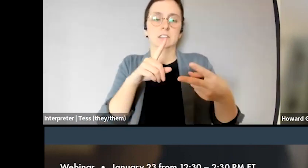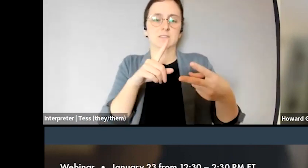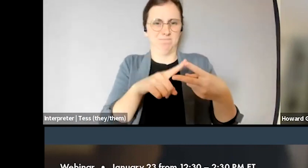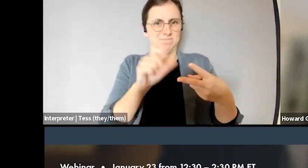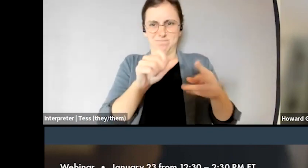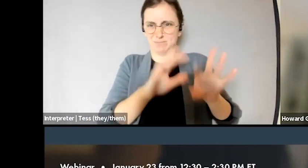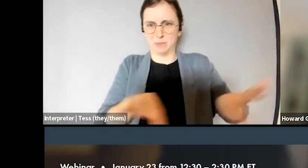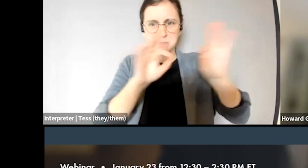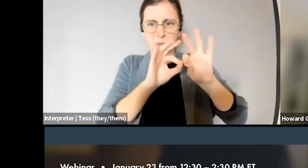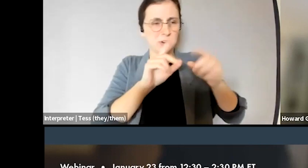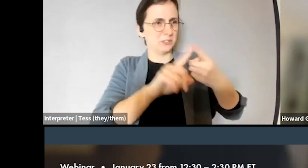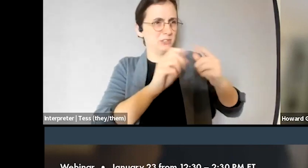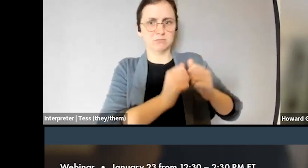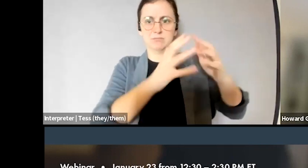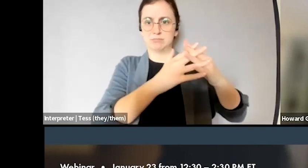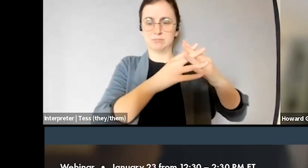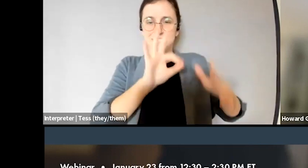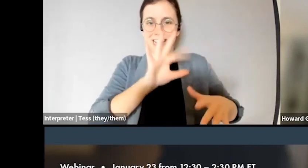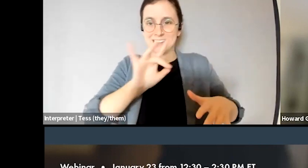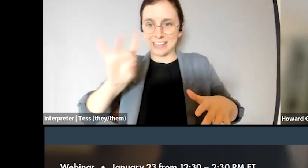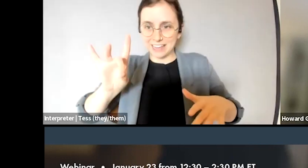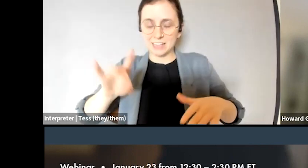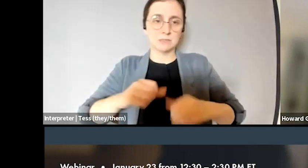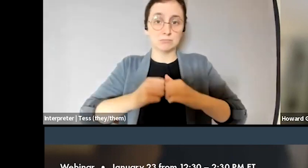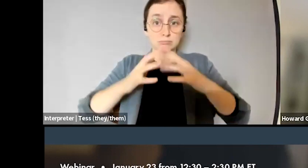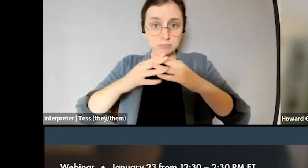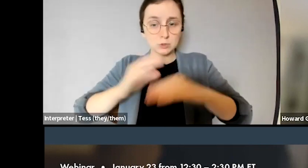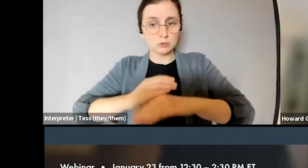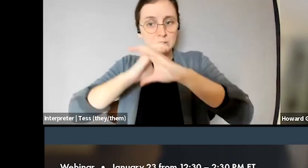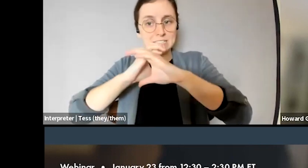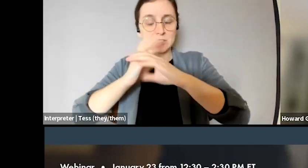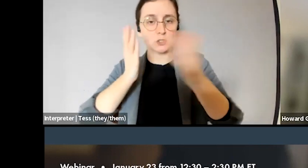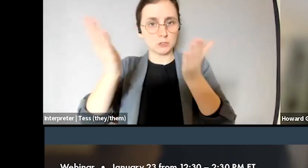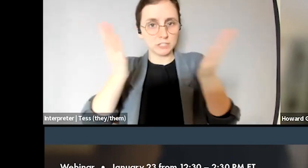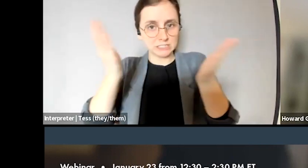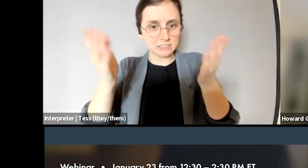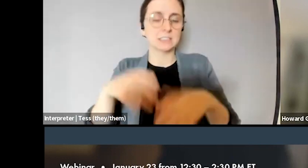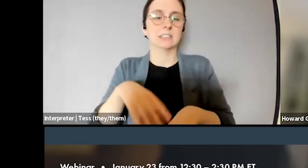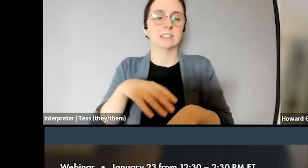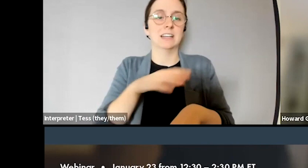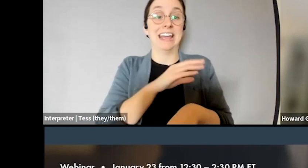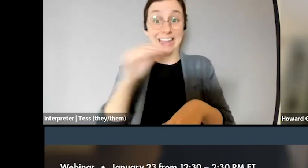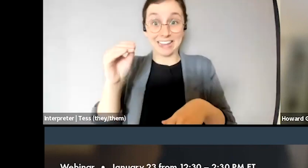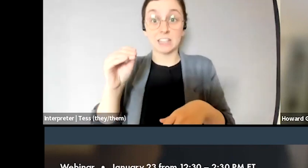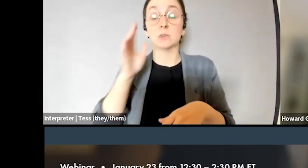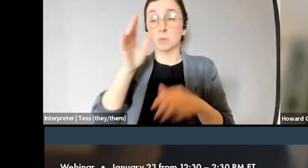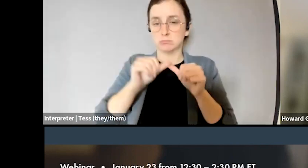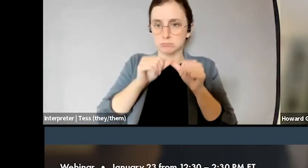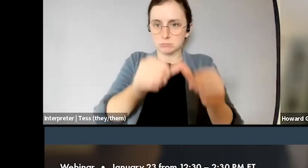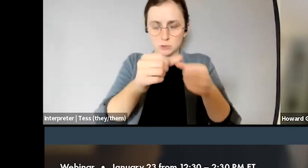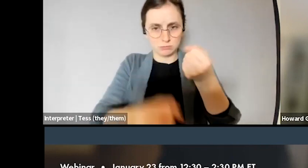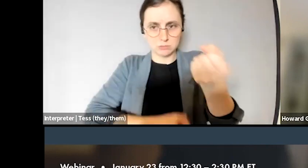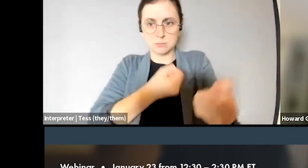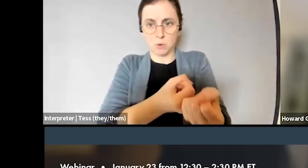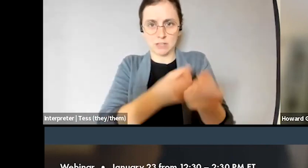in initiating 988 and crisis services, and very importantly, those that will sustain this system